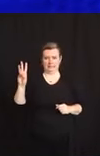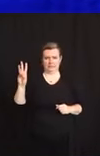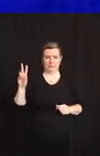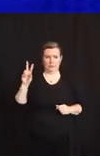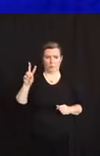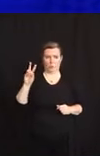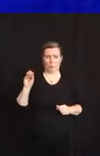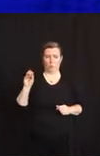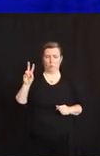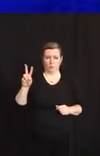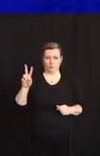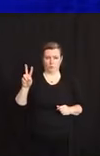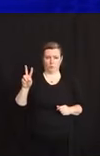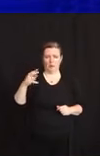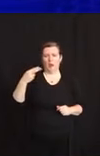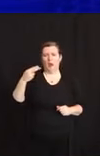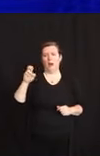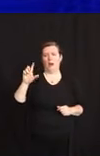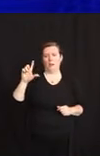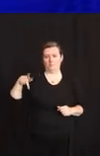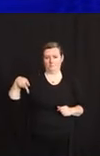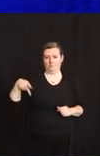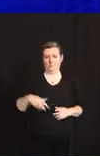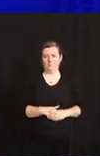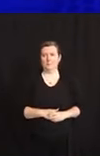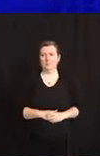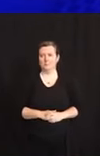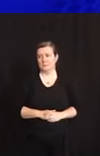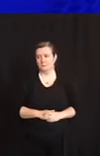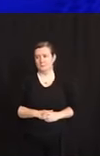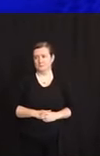866-202-HELP, which translates to